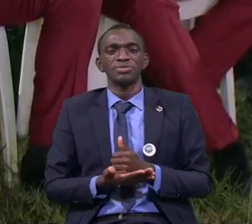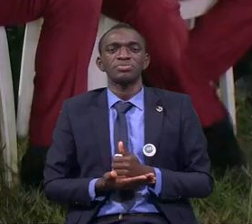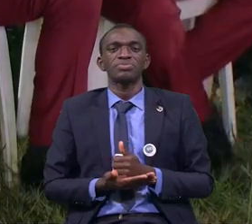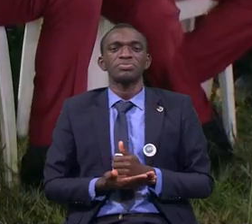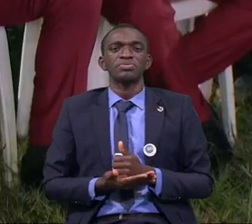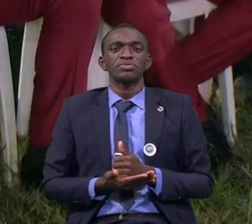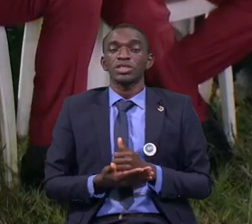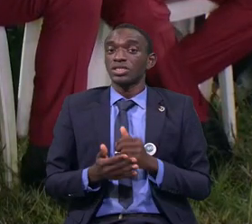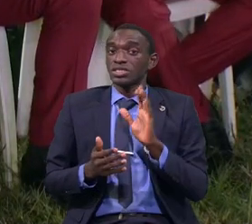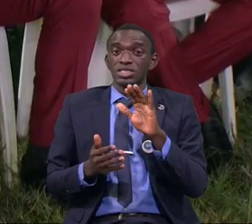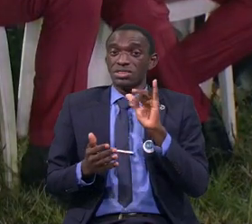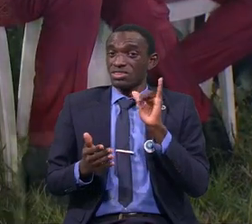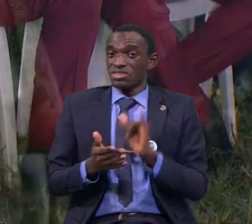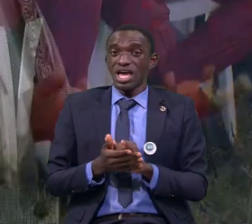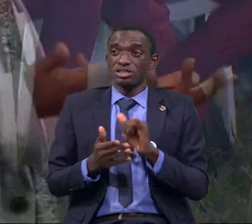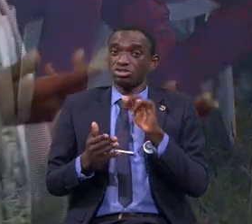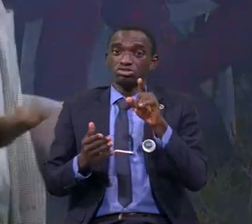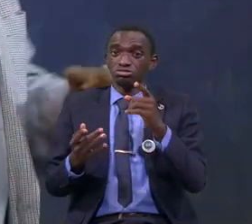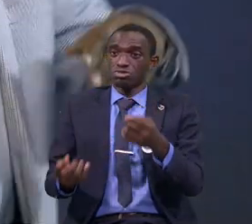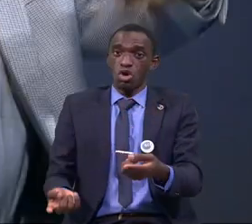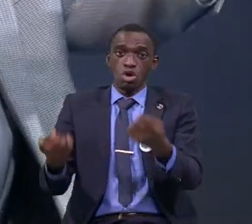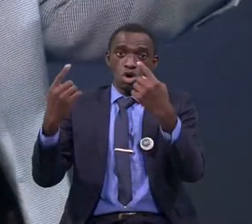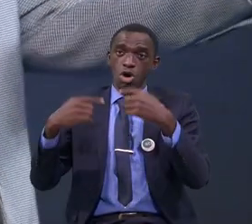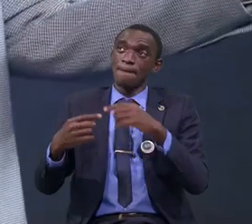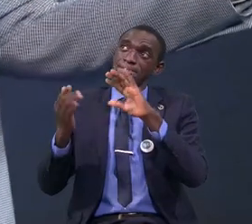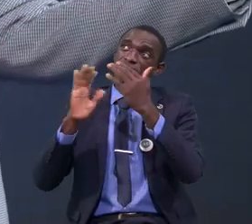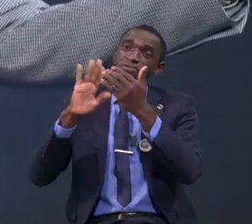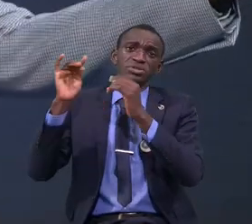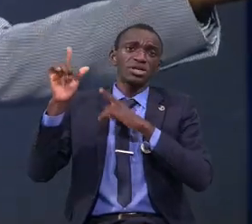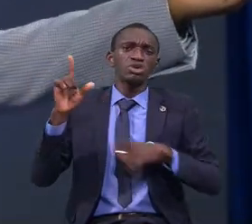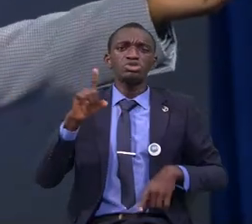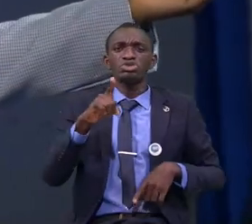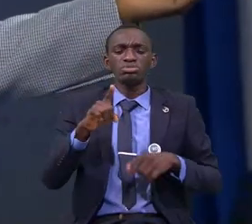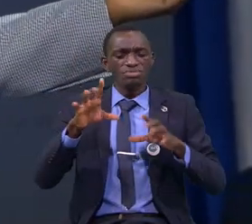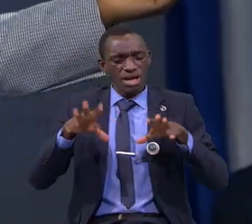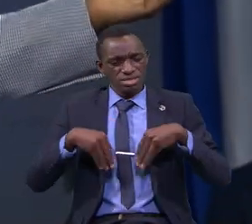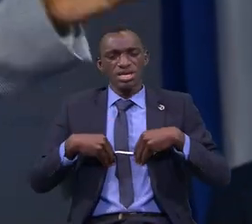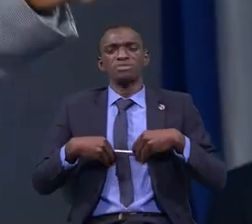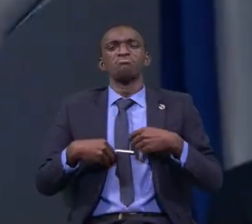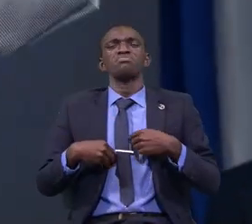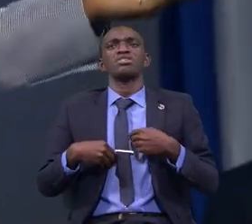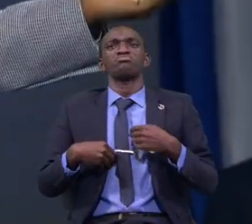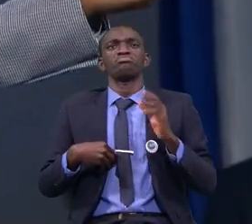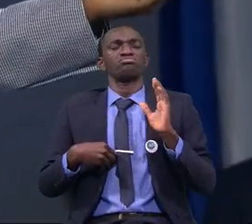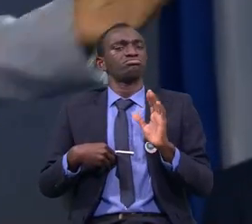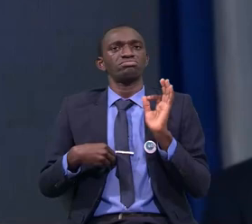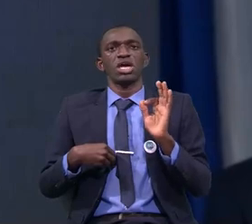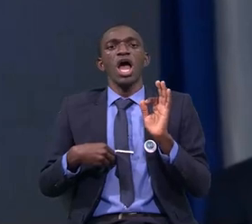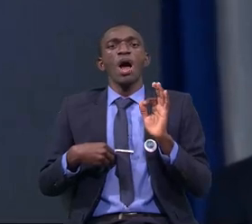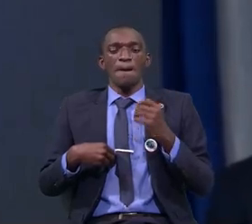It is that coming before the Lord. Accepting who you are. You are a